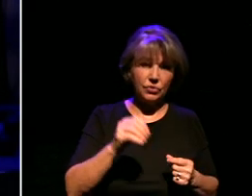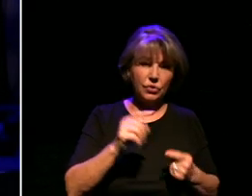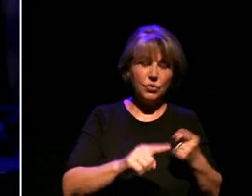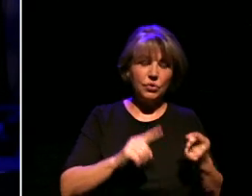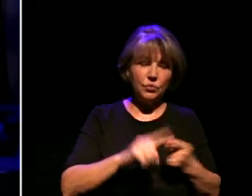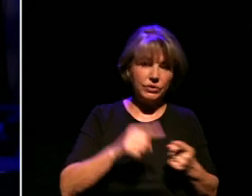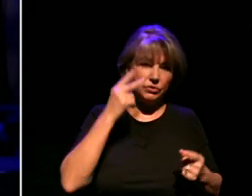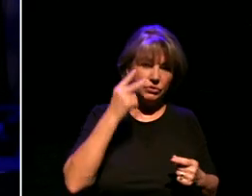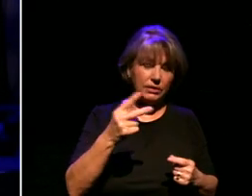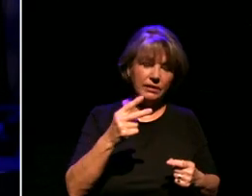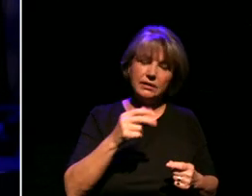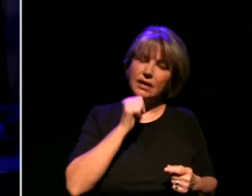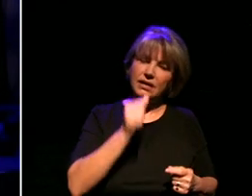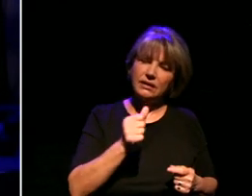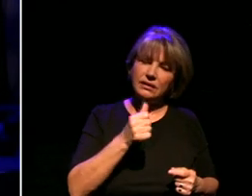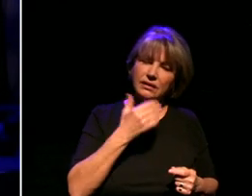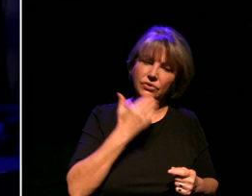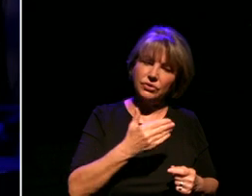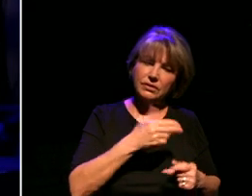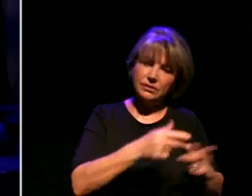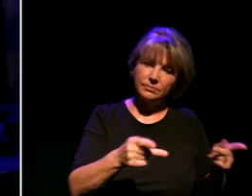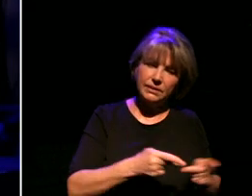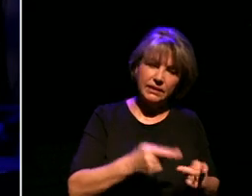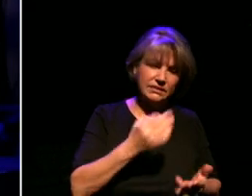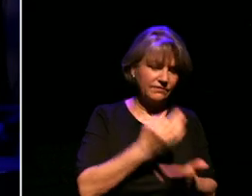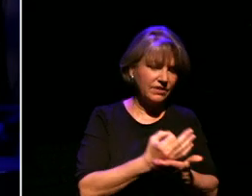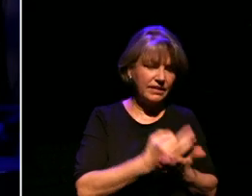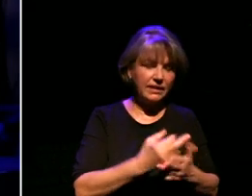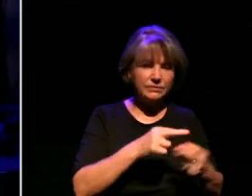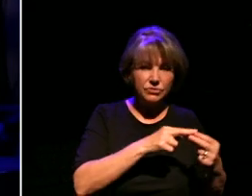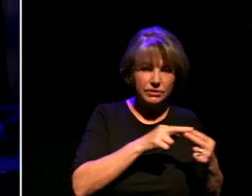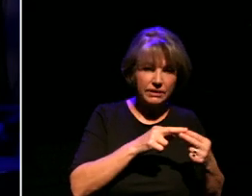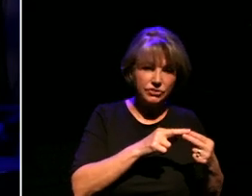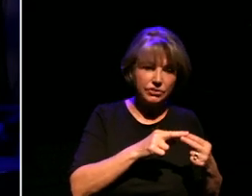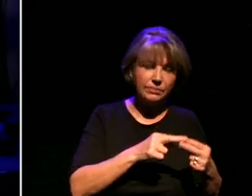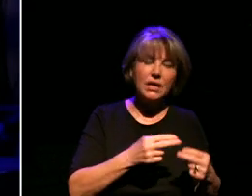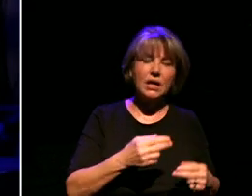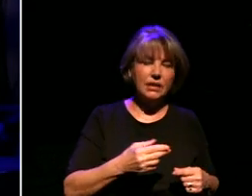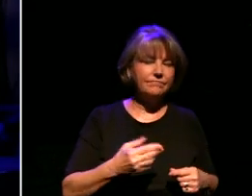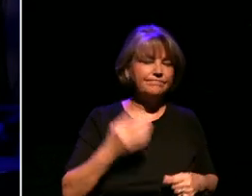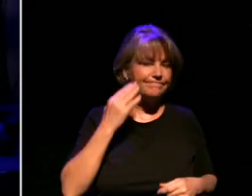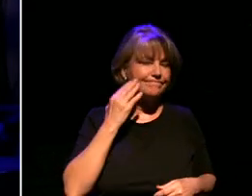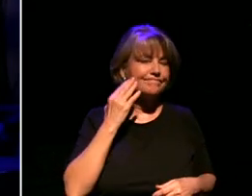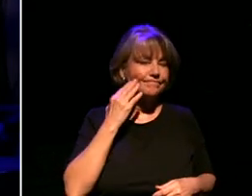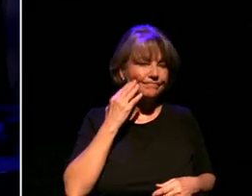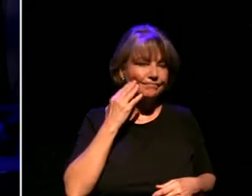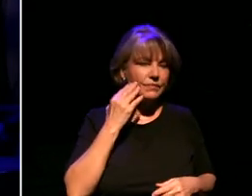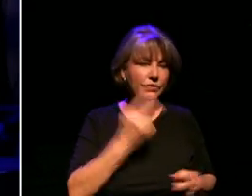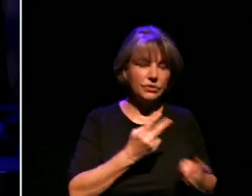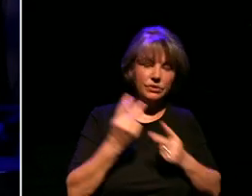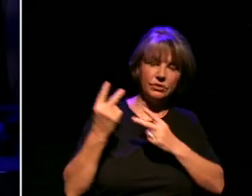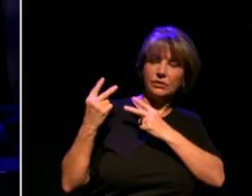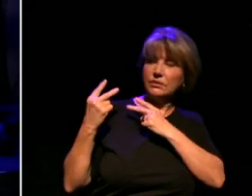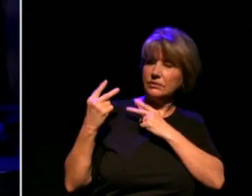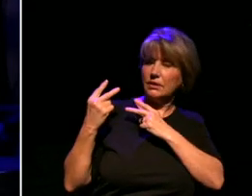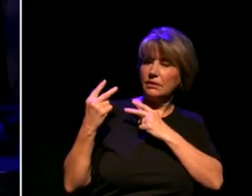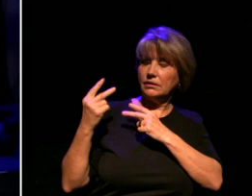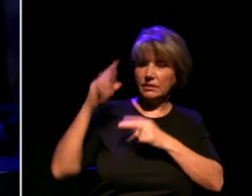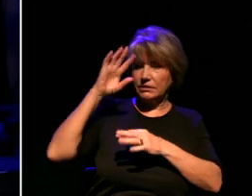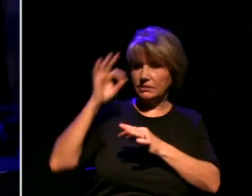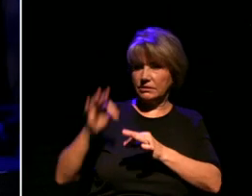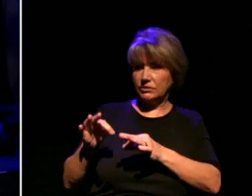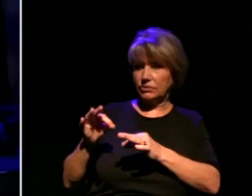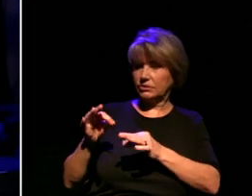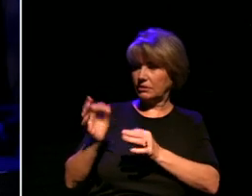not being in a good place, whether it's finances, whether it's relationships, I bet you can kind of look back at some of the decisions that